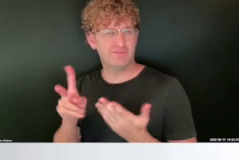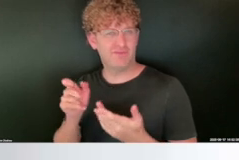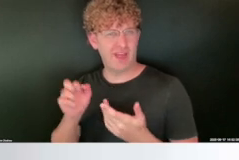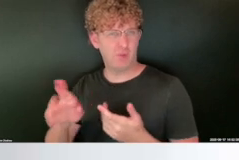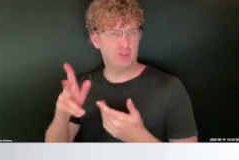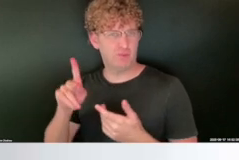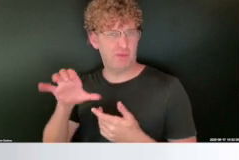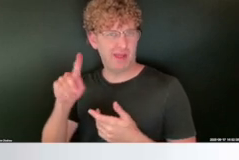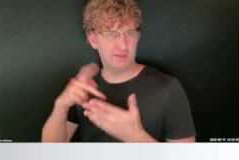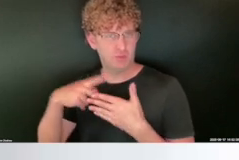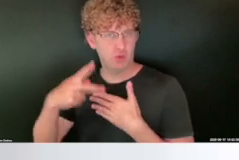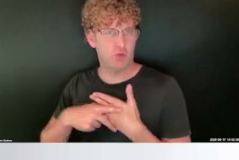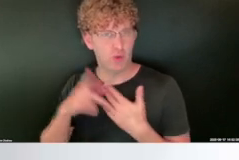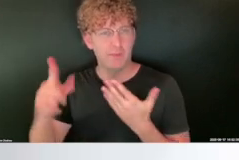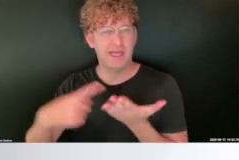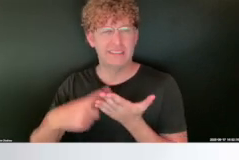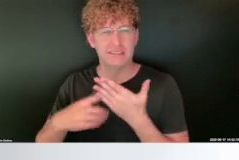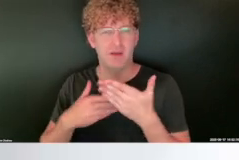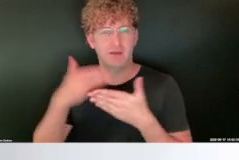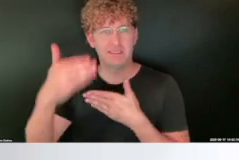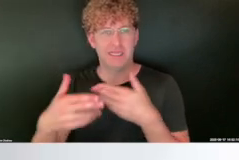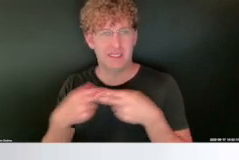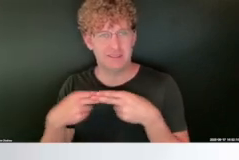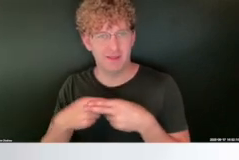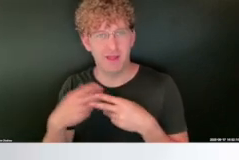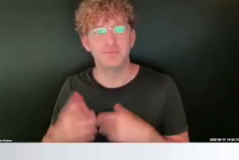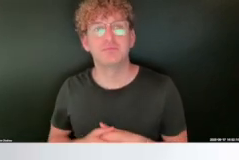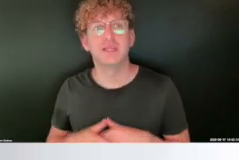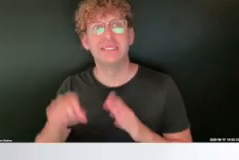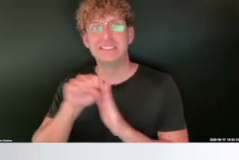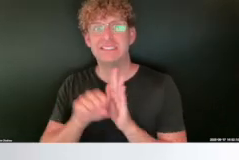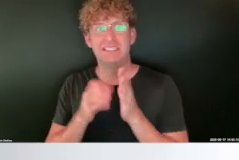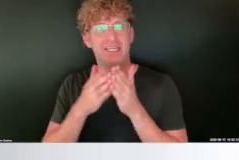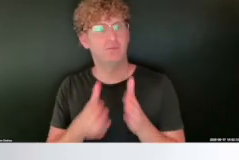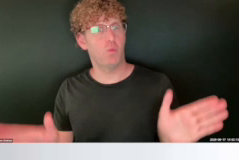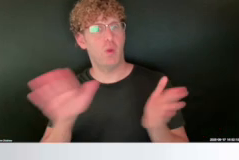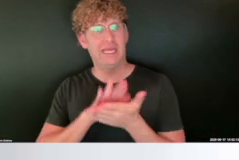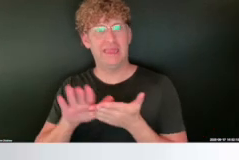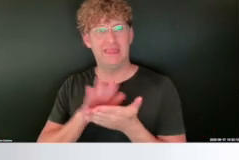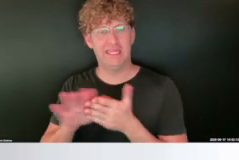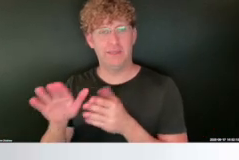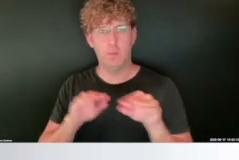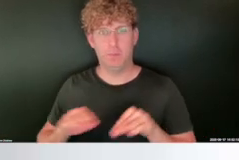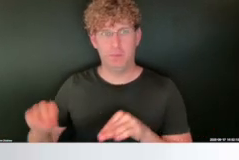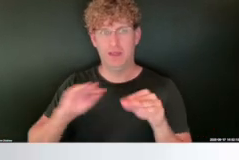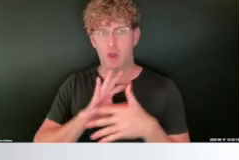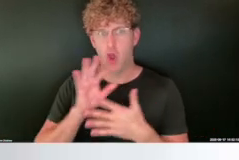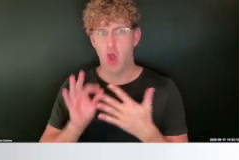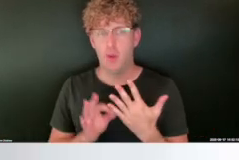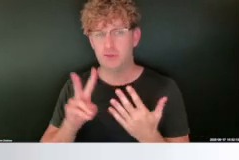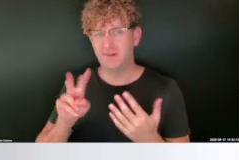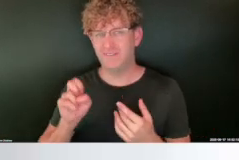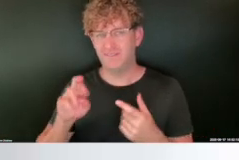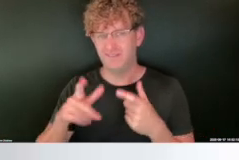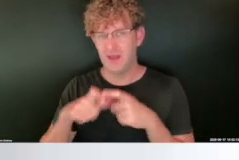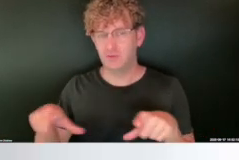The statewide Clean Mobility Options Voucher Pilot Program, or CMO, funds clean mobility project vouchers for